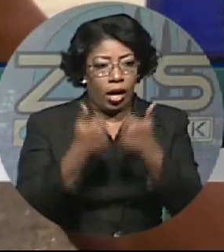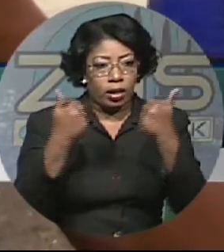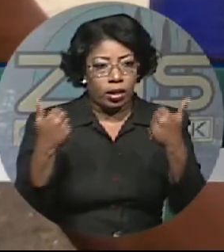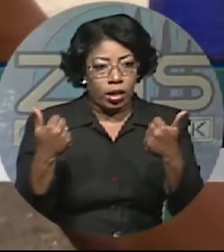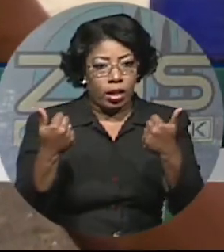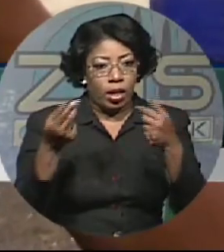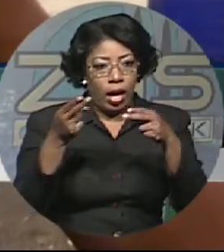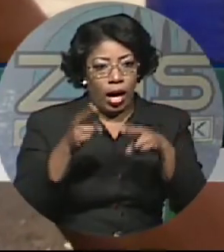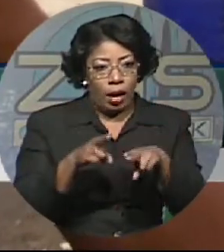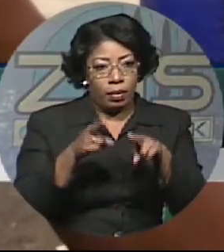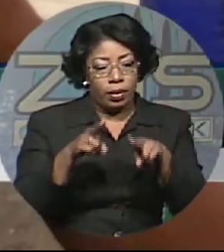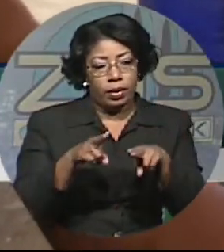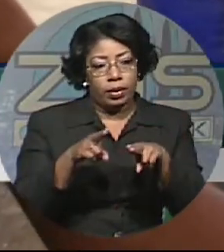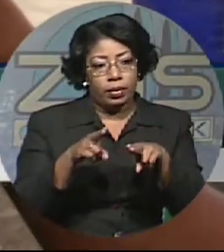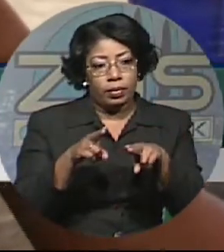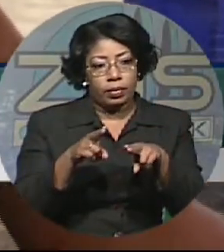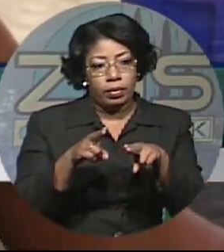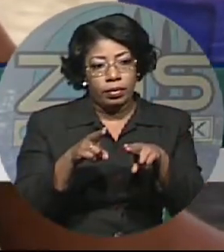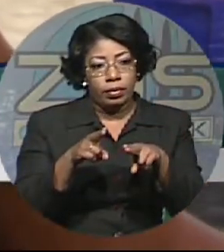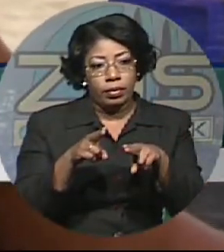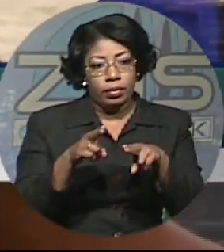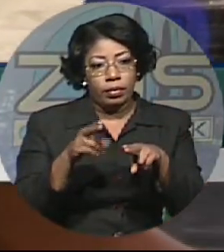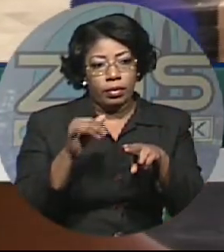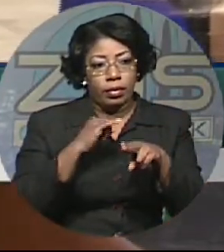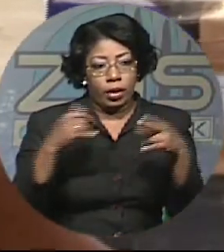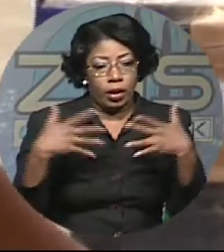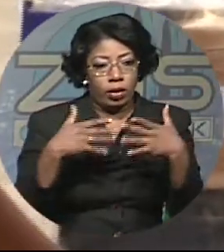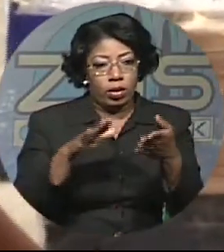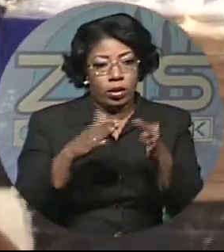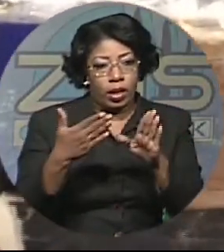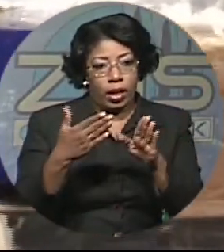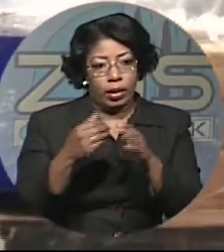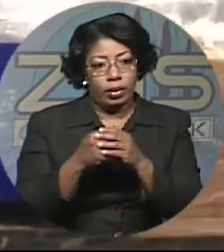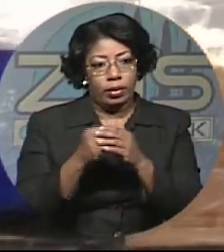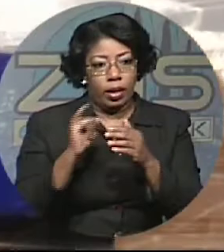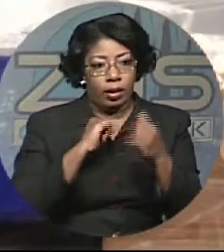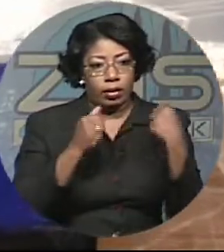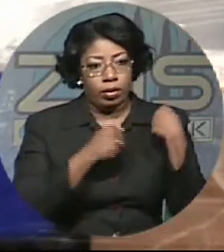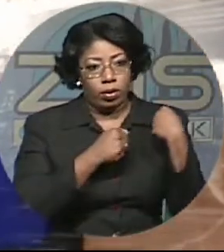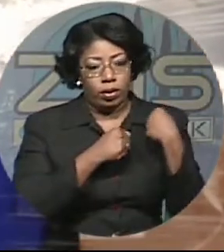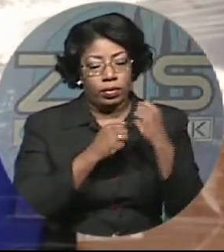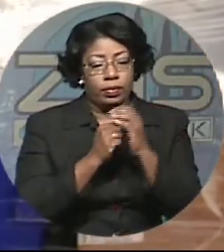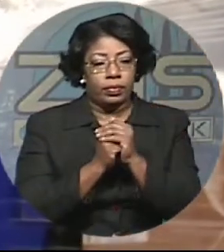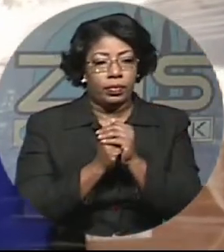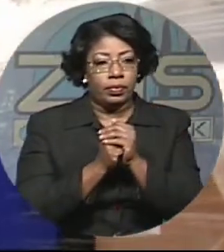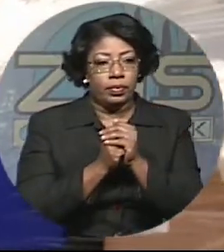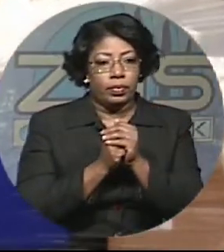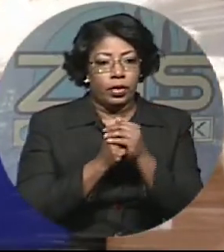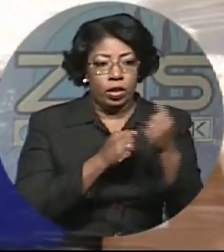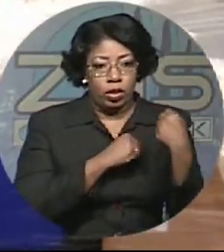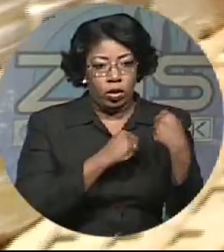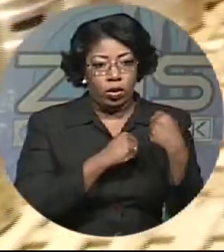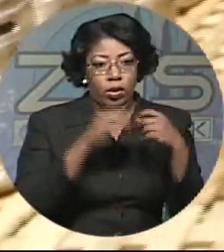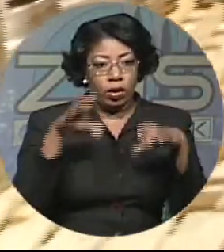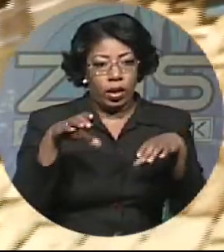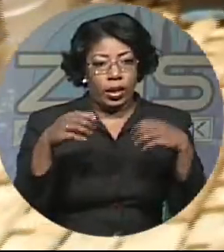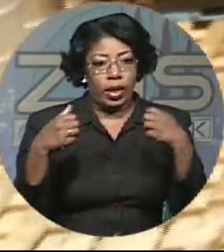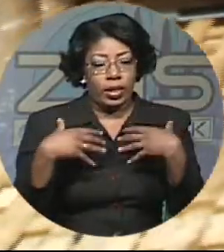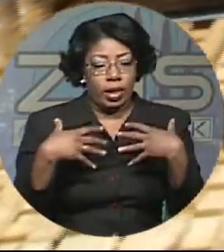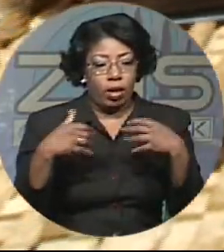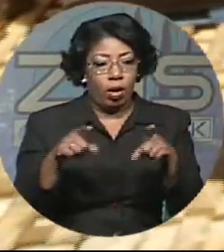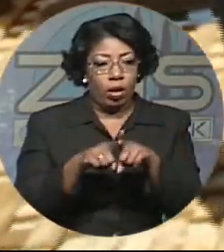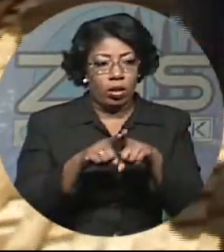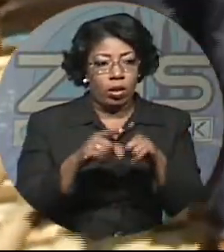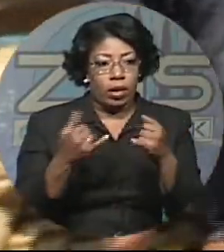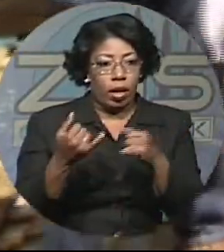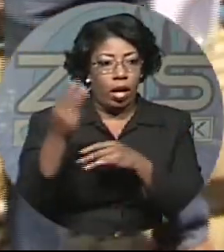organ things and stuff. I was scared to die, although I was a soldier. But soldiers get scared too. Maggie